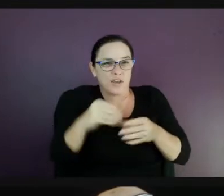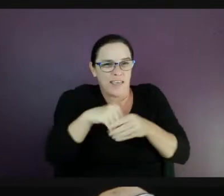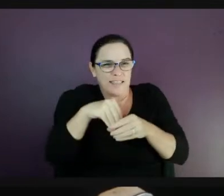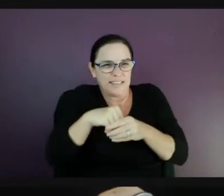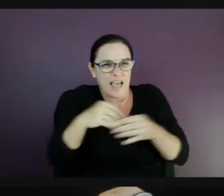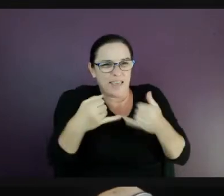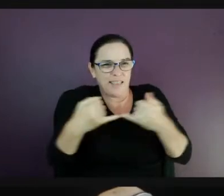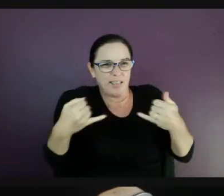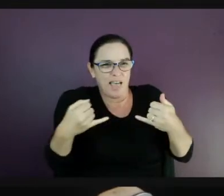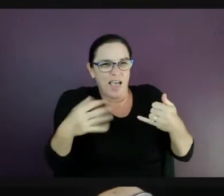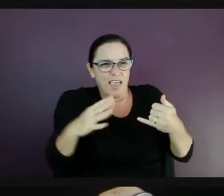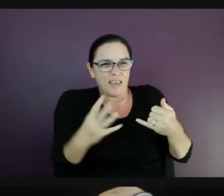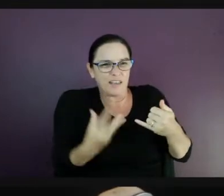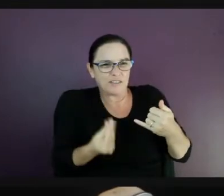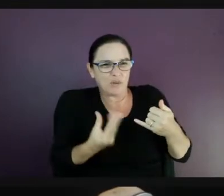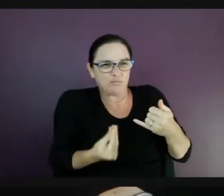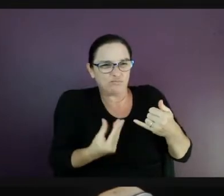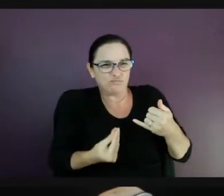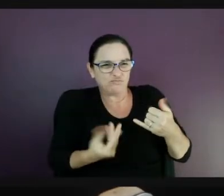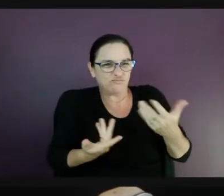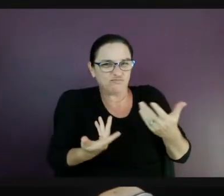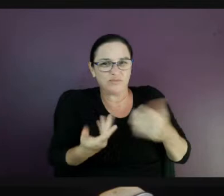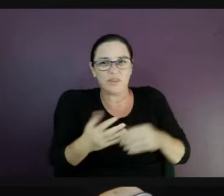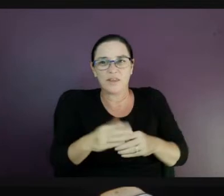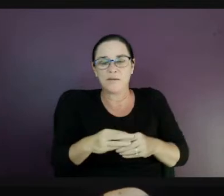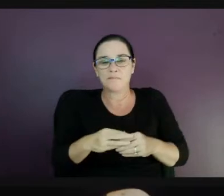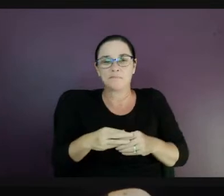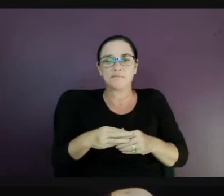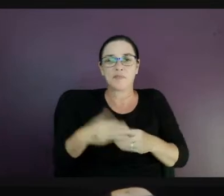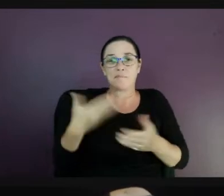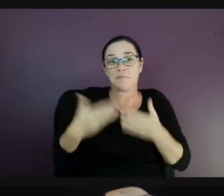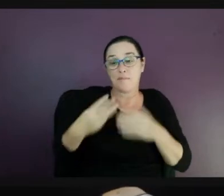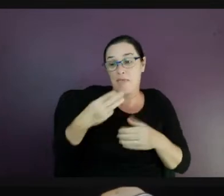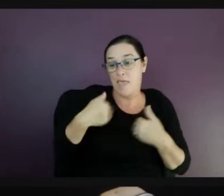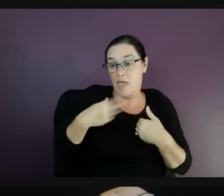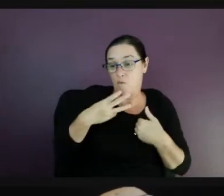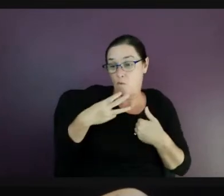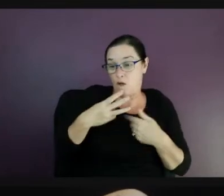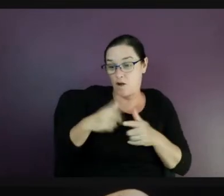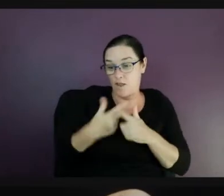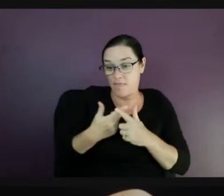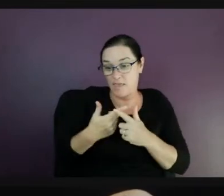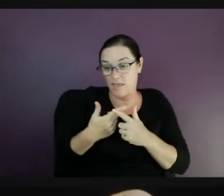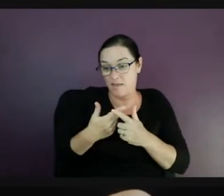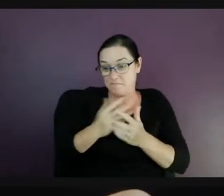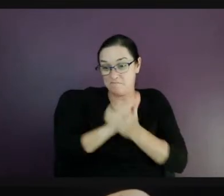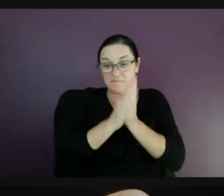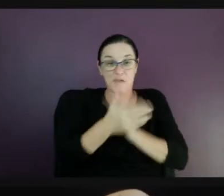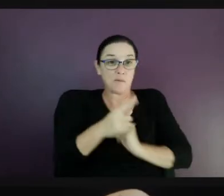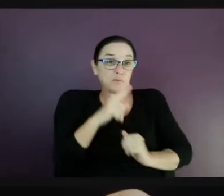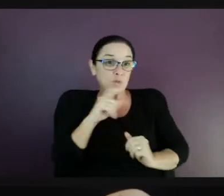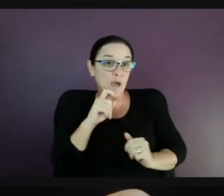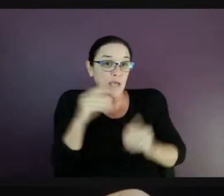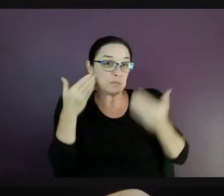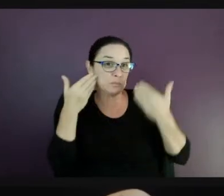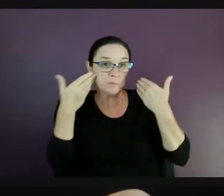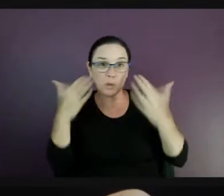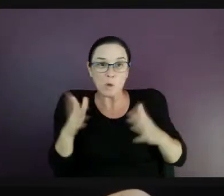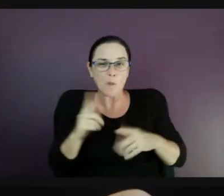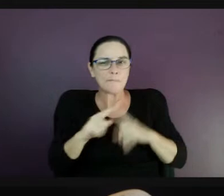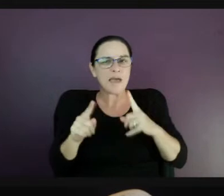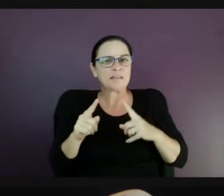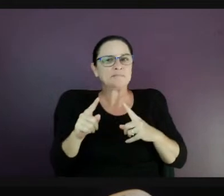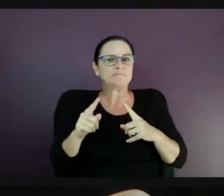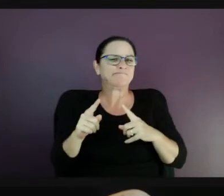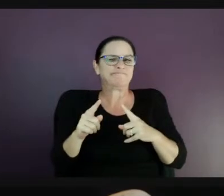was able to get in there when it was rainier, and maybe now it's been drier and it's drying out. I really have no idea, but there's something funny going on